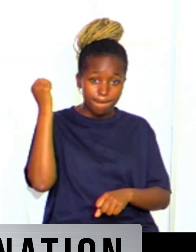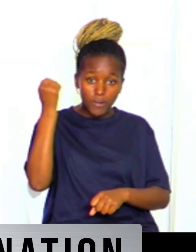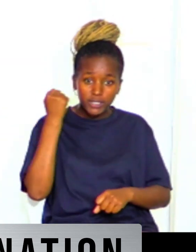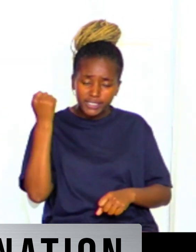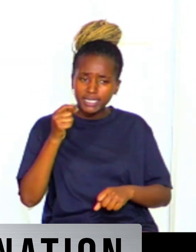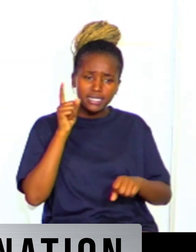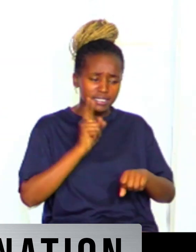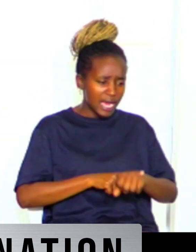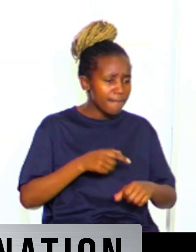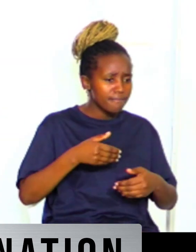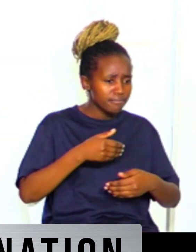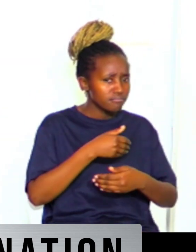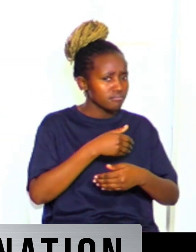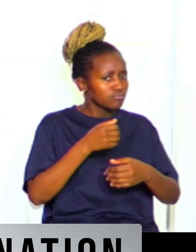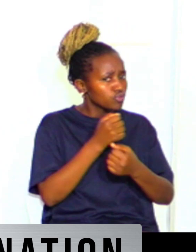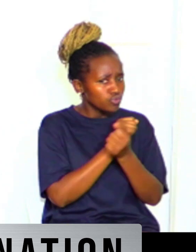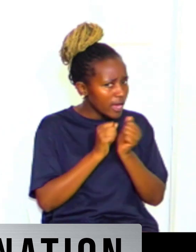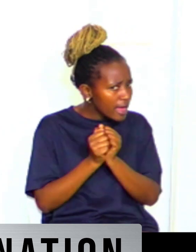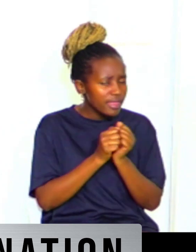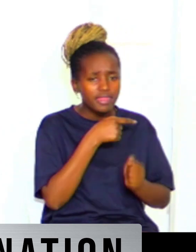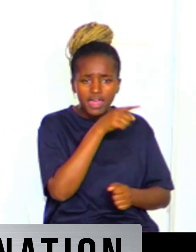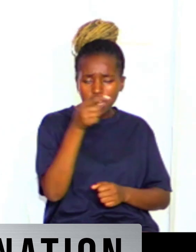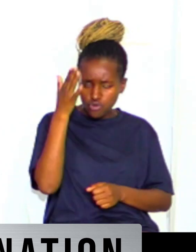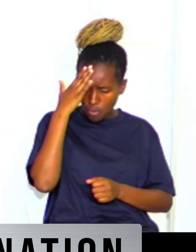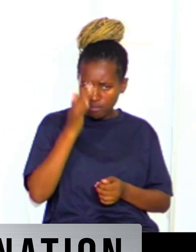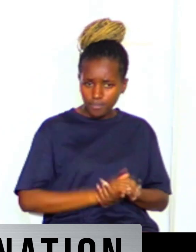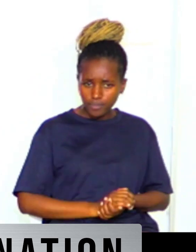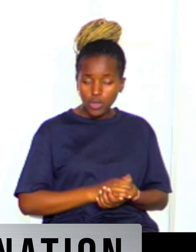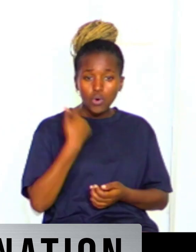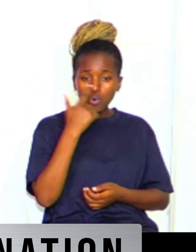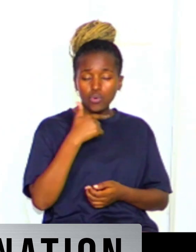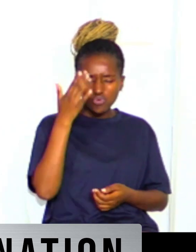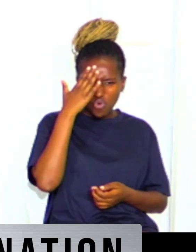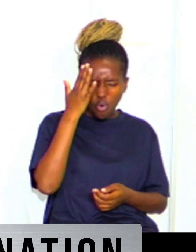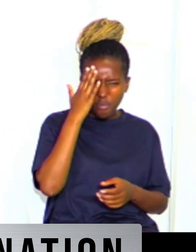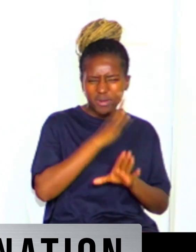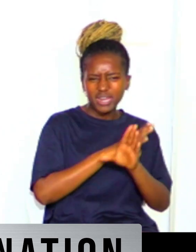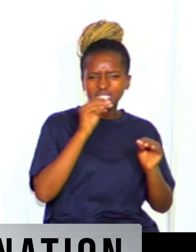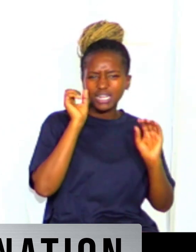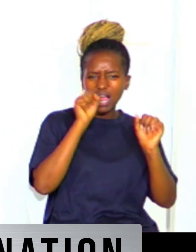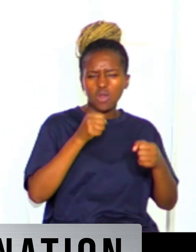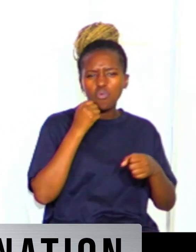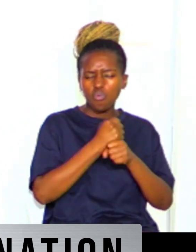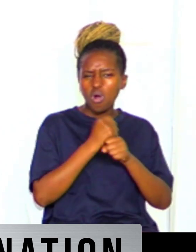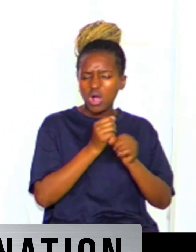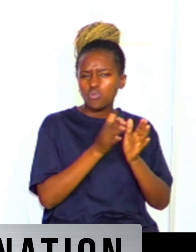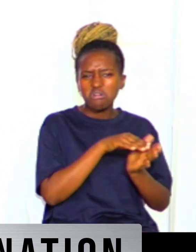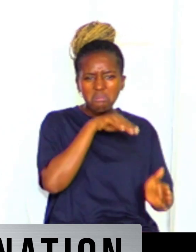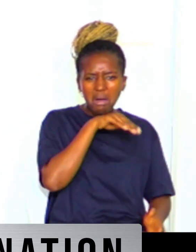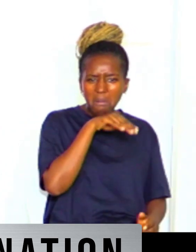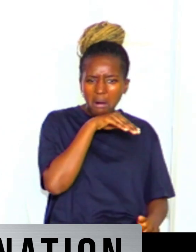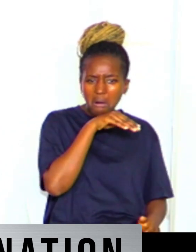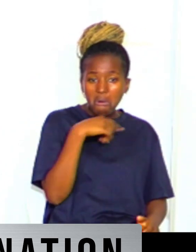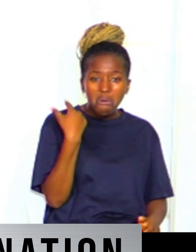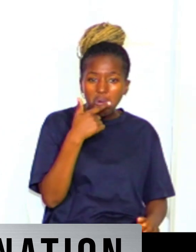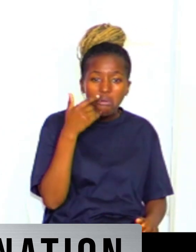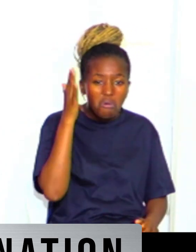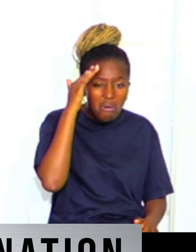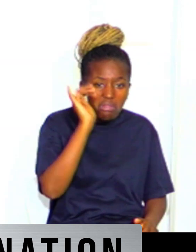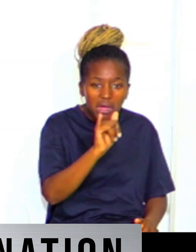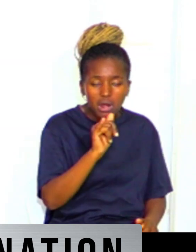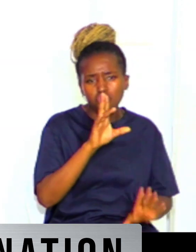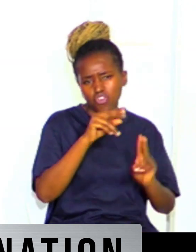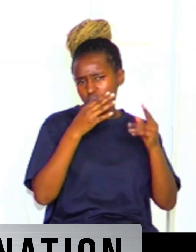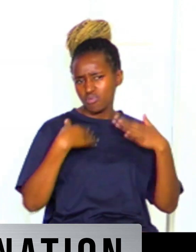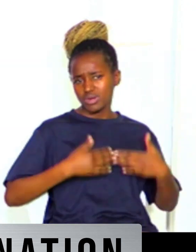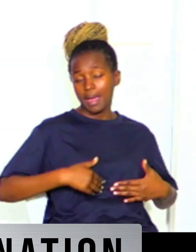job. Someone like who knew that the president of the Republic of Kenya will work with Raila Amolo Odinga. Something that people didn't see it coming. Who knew? Hakuna